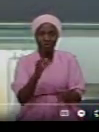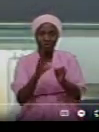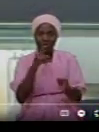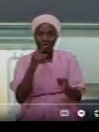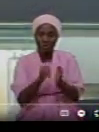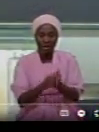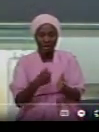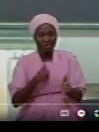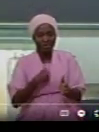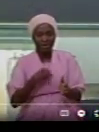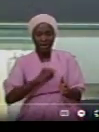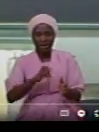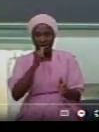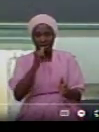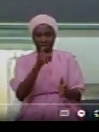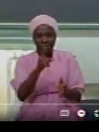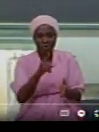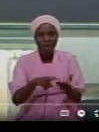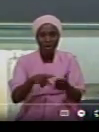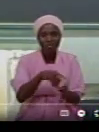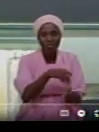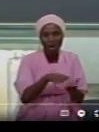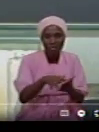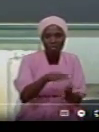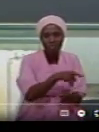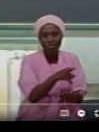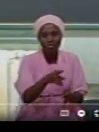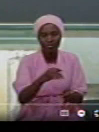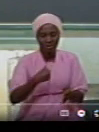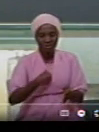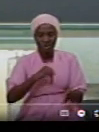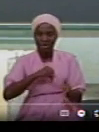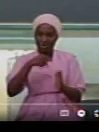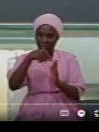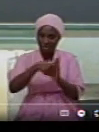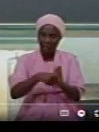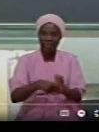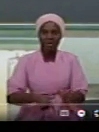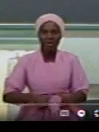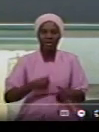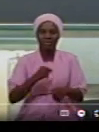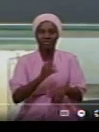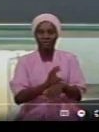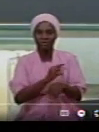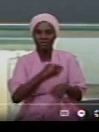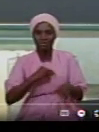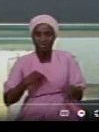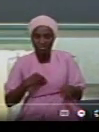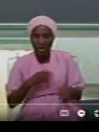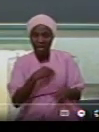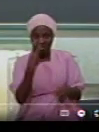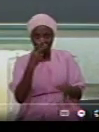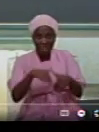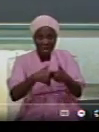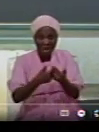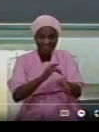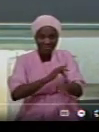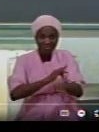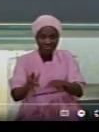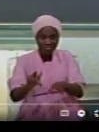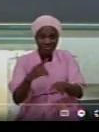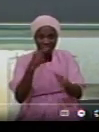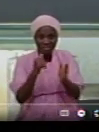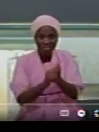believer. I'm a member. I'm deeper. But to see how shallow they are, and you see there is no grace in